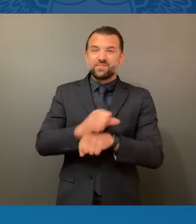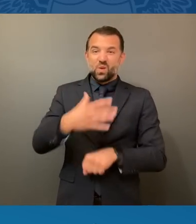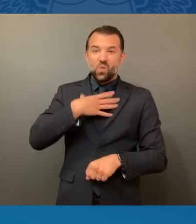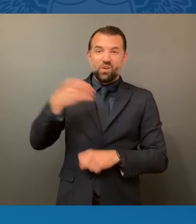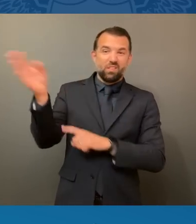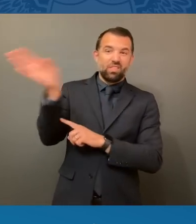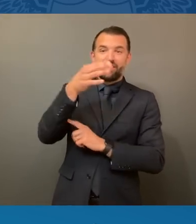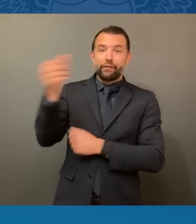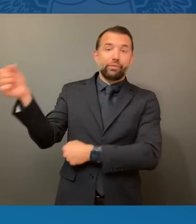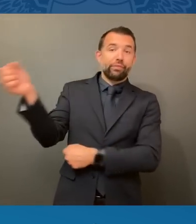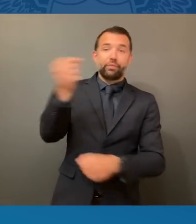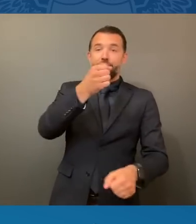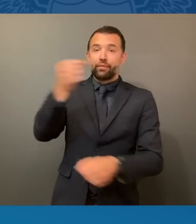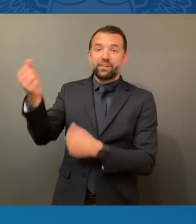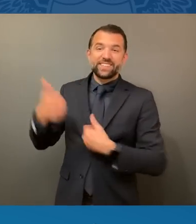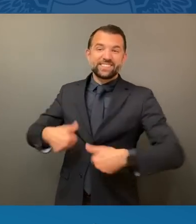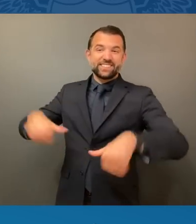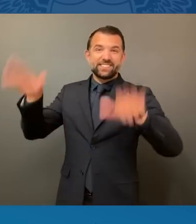our sleeves.